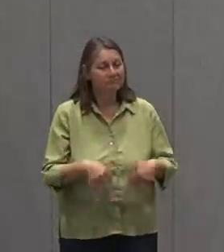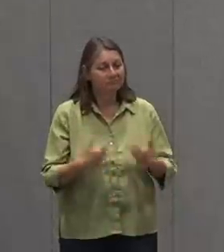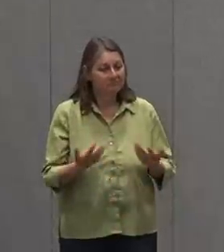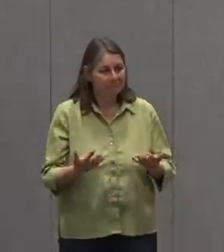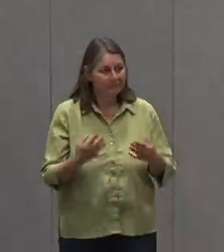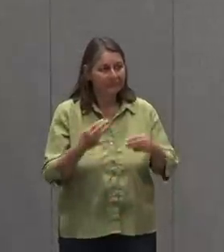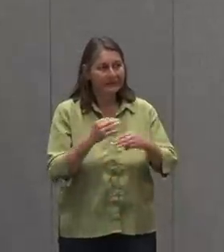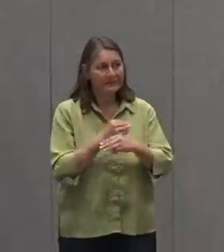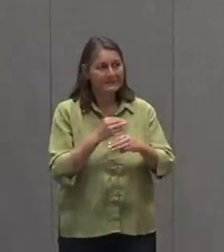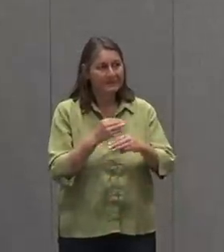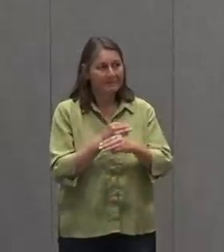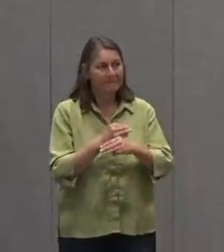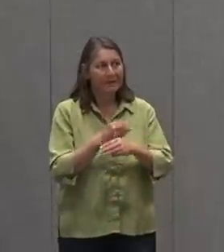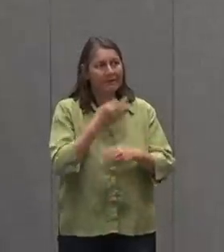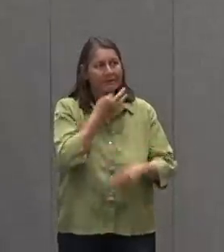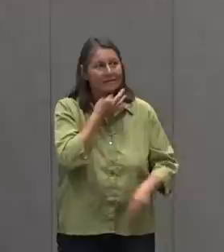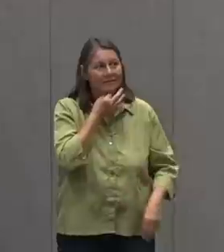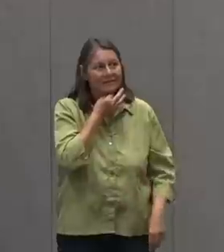the way.